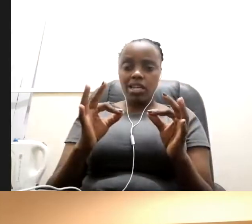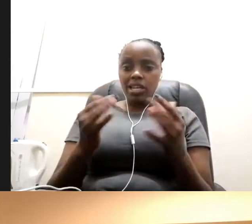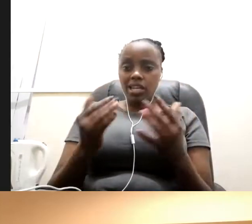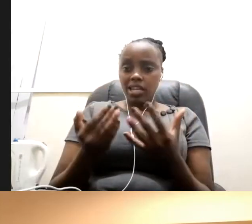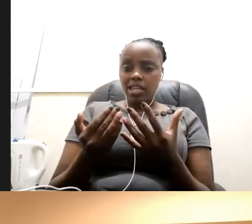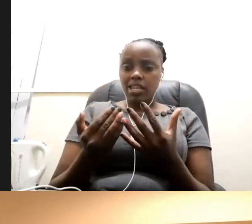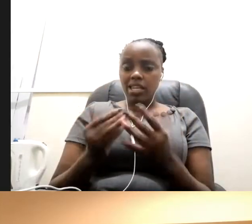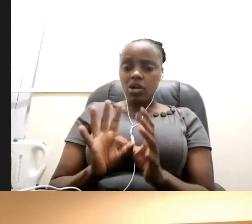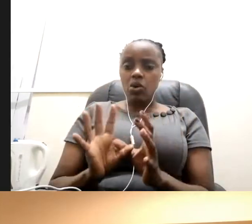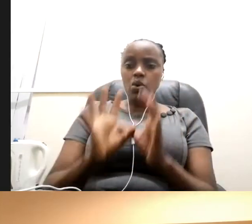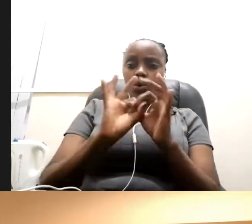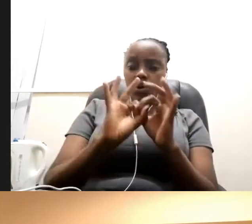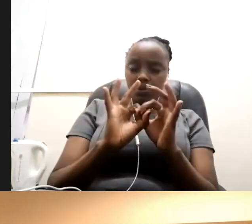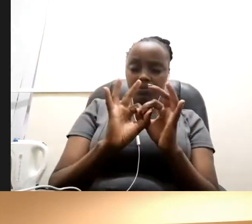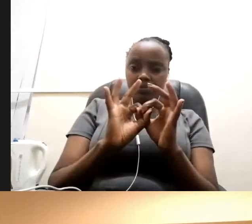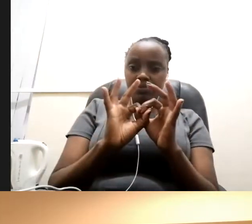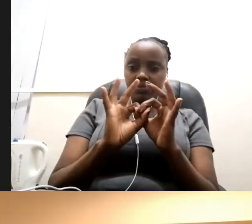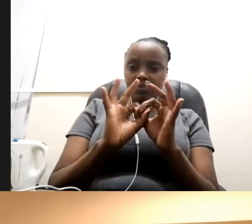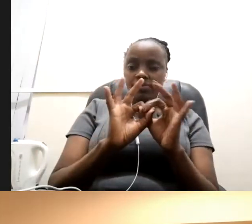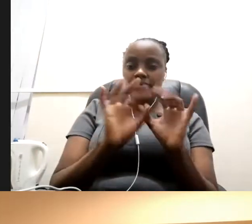relation to reinforce the